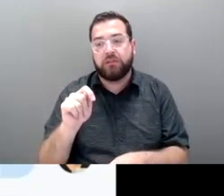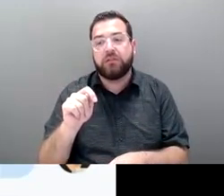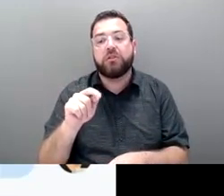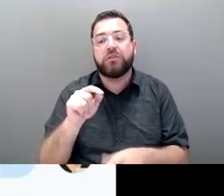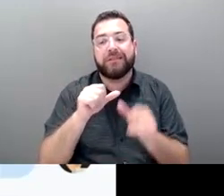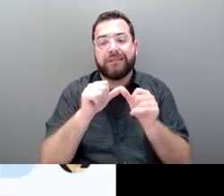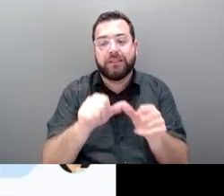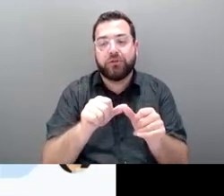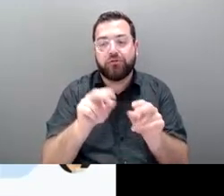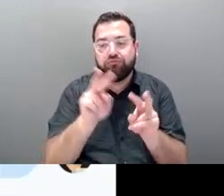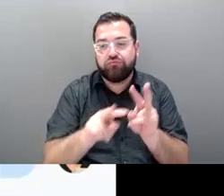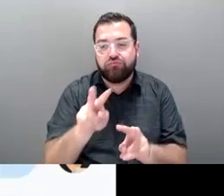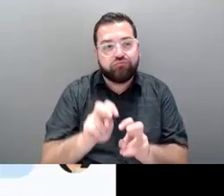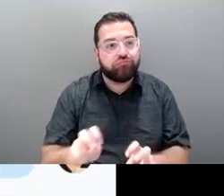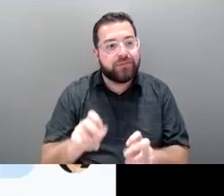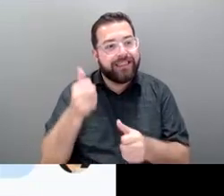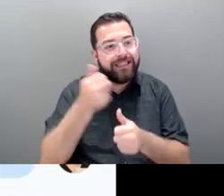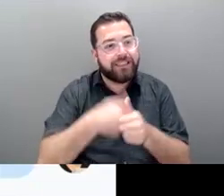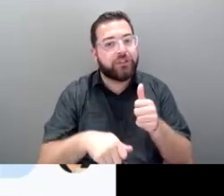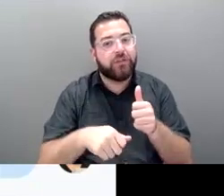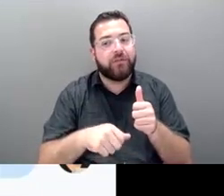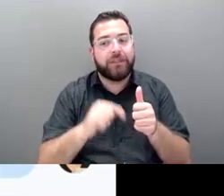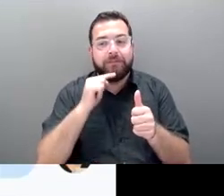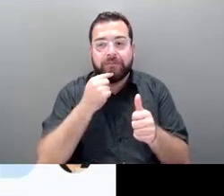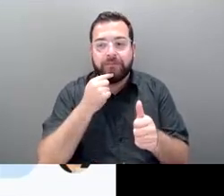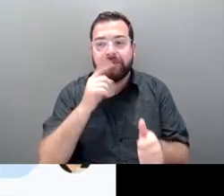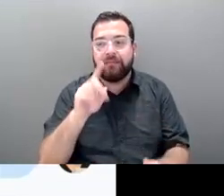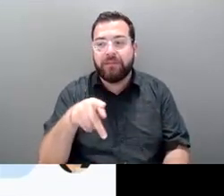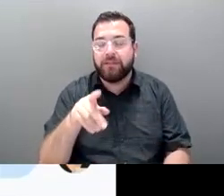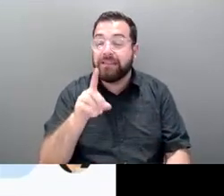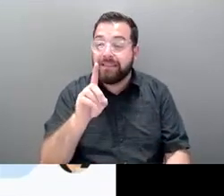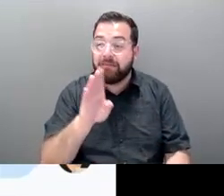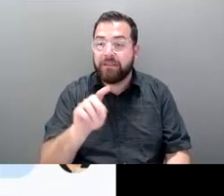of the major GPTs or LLMs and kind of